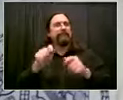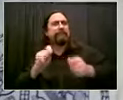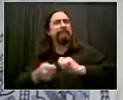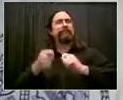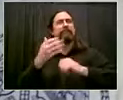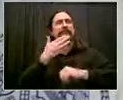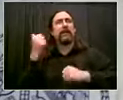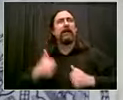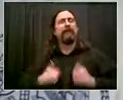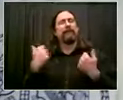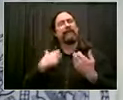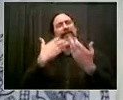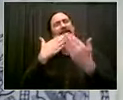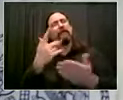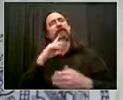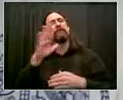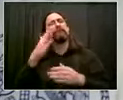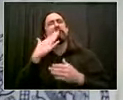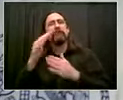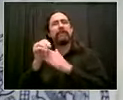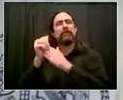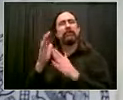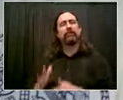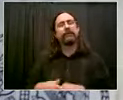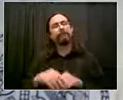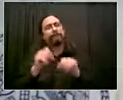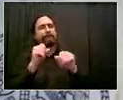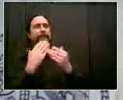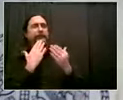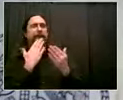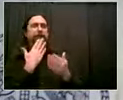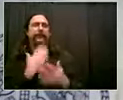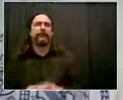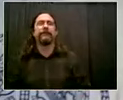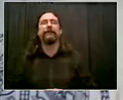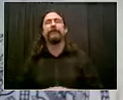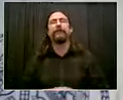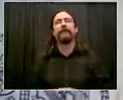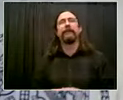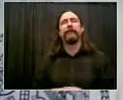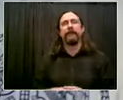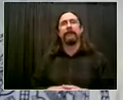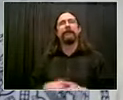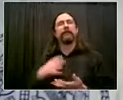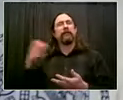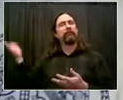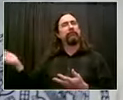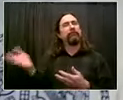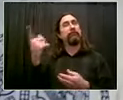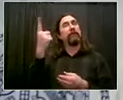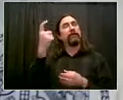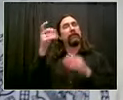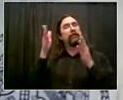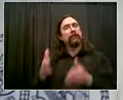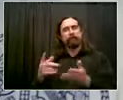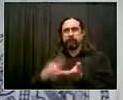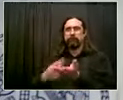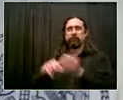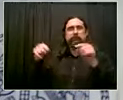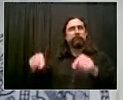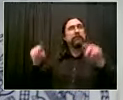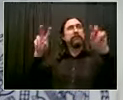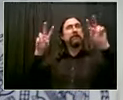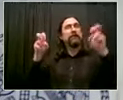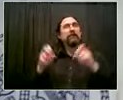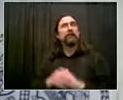Thank you. Now, everyone, I want to hear from one more expert. And what an extraordinary individual. I've gotten to know Julio